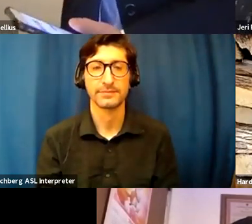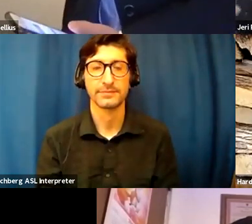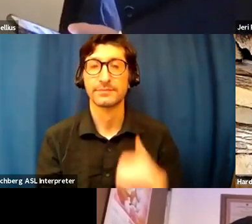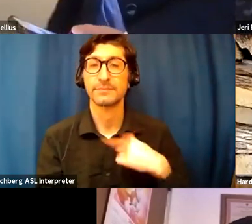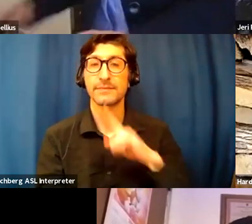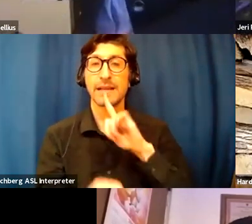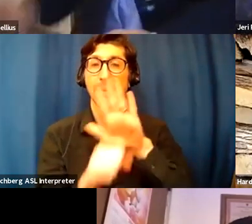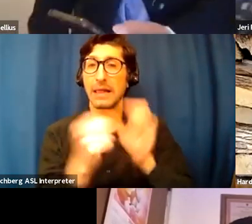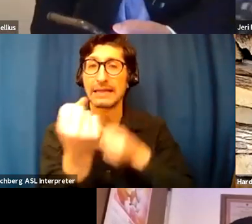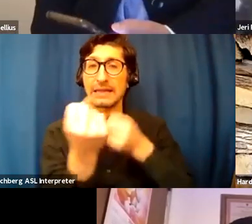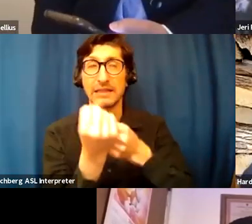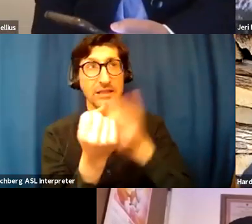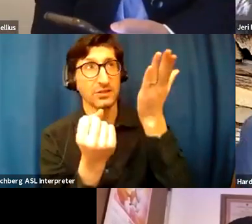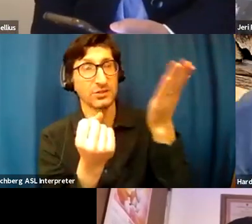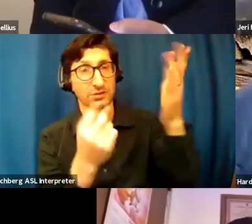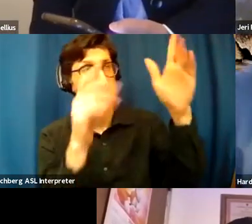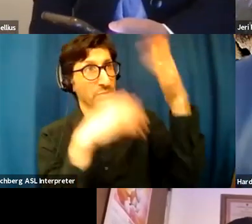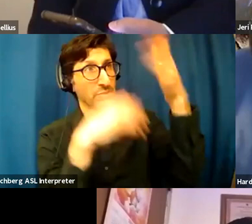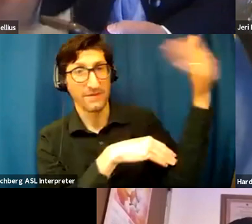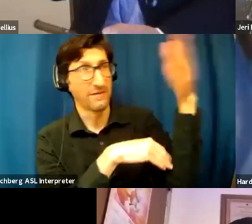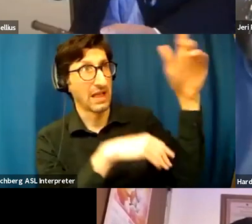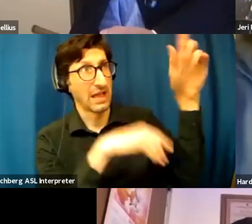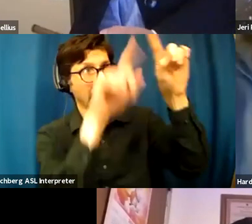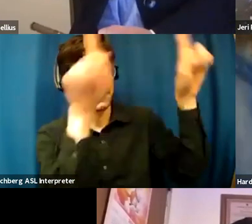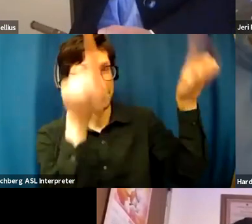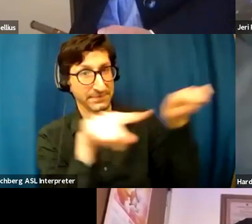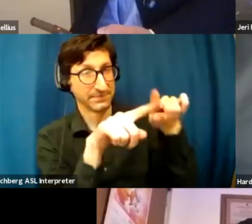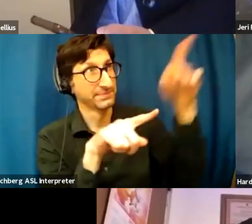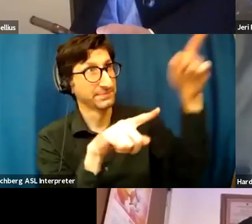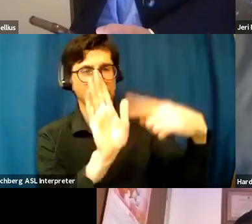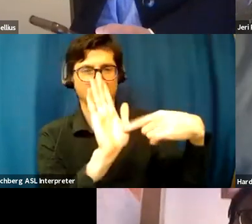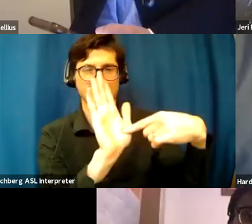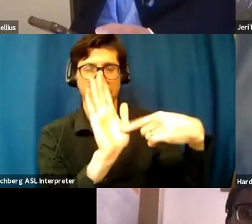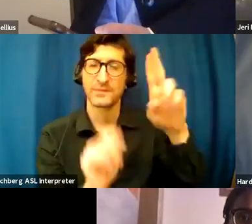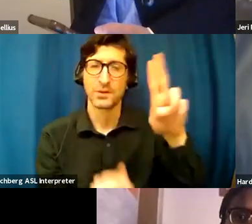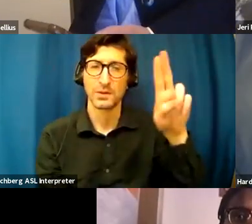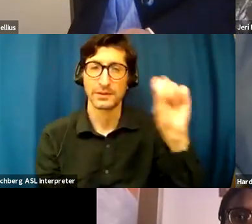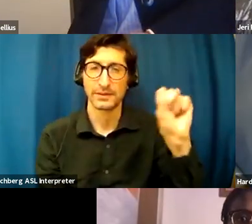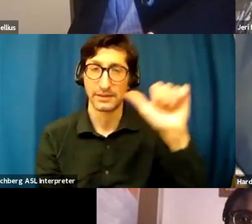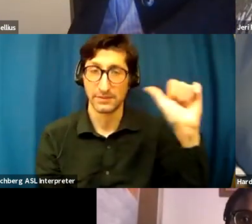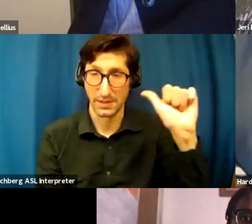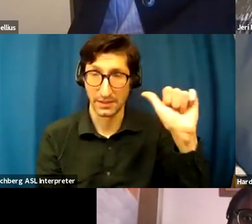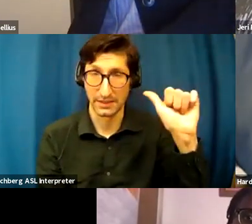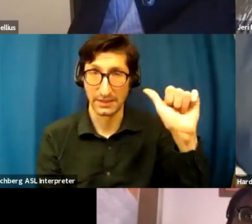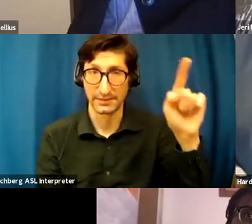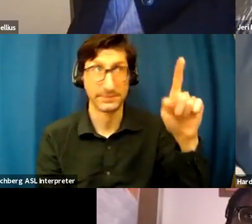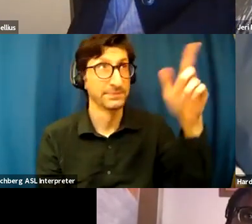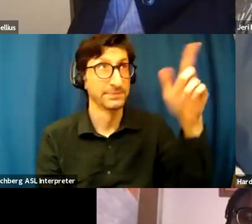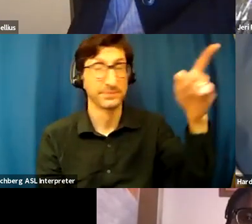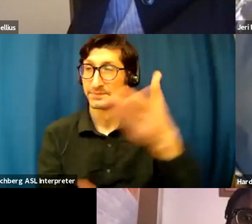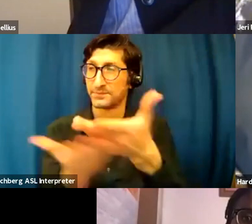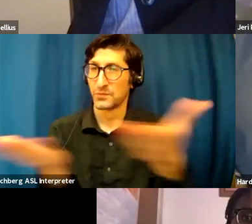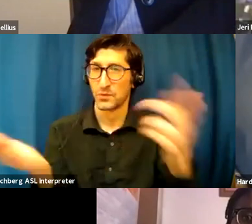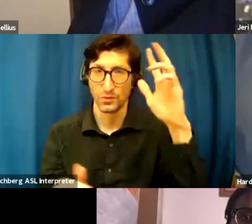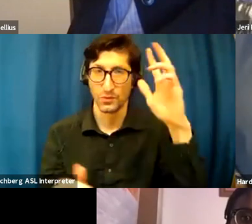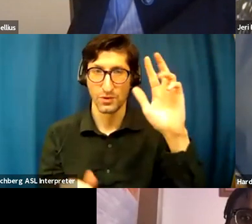I pledge allegiance to the flag of the United States of America and to